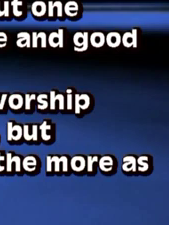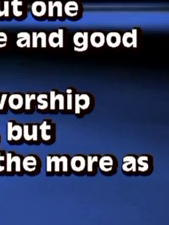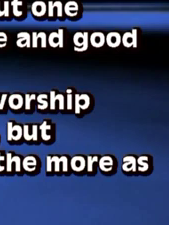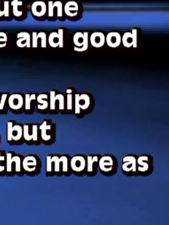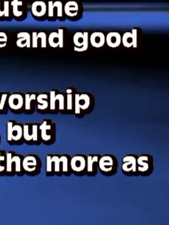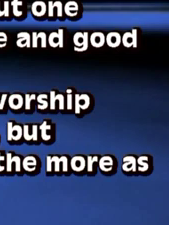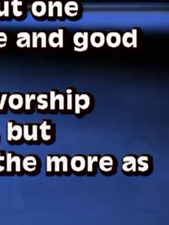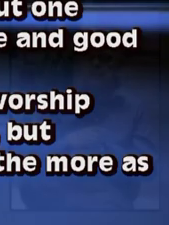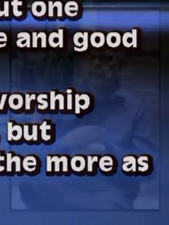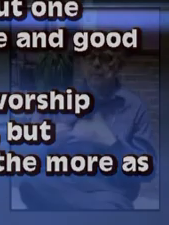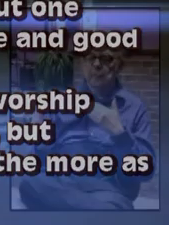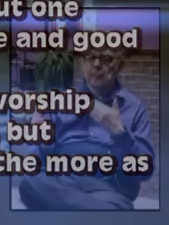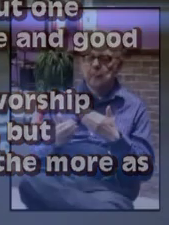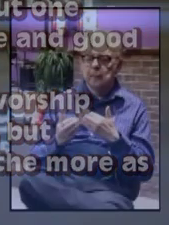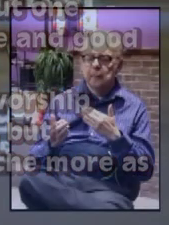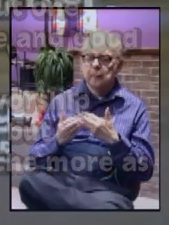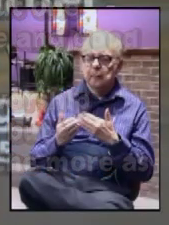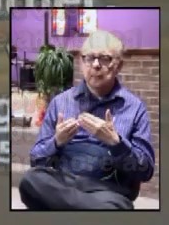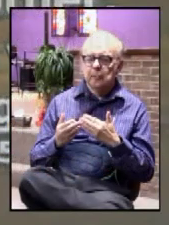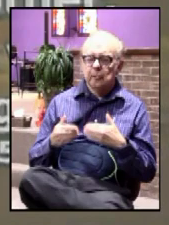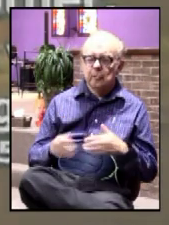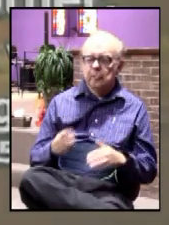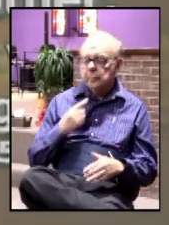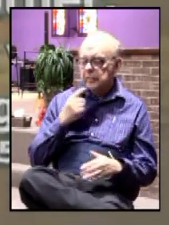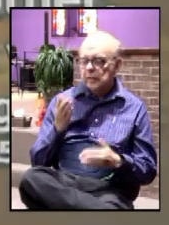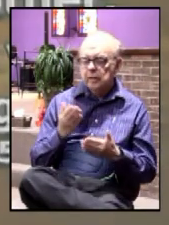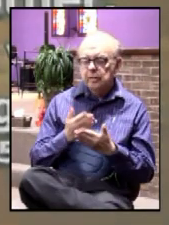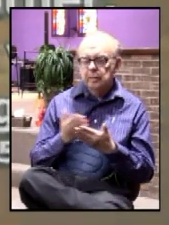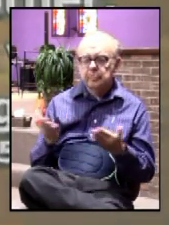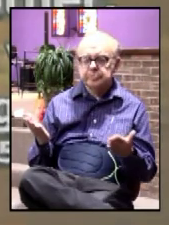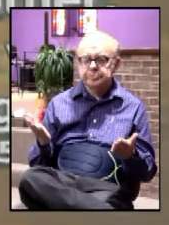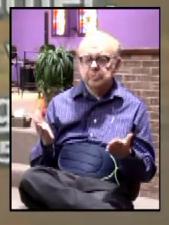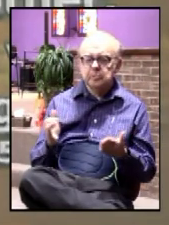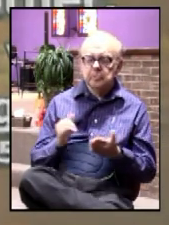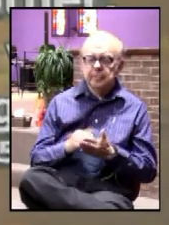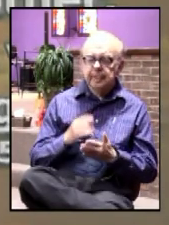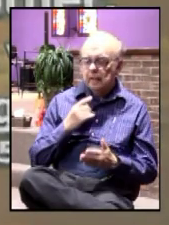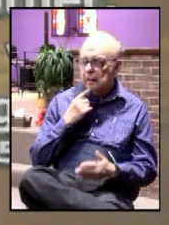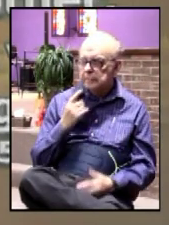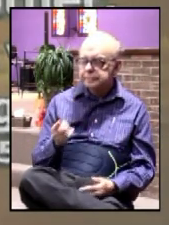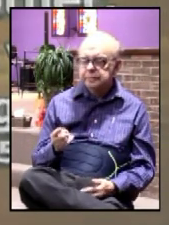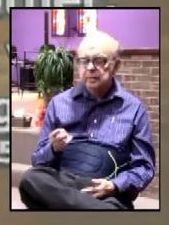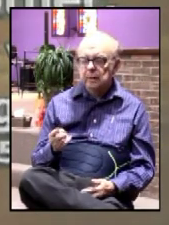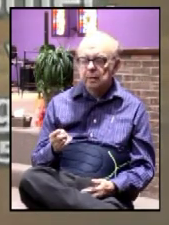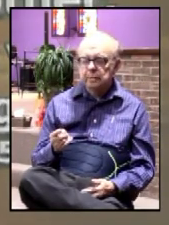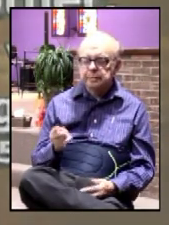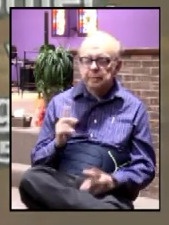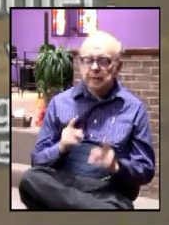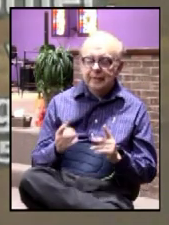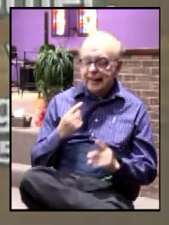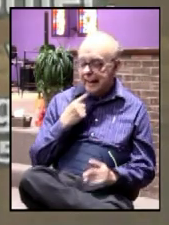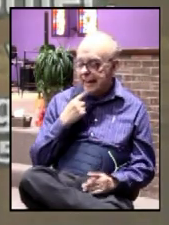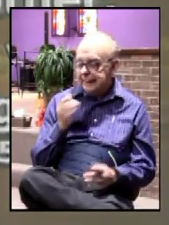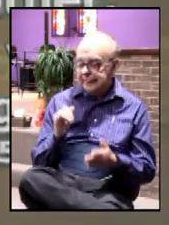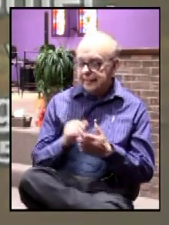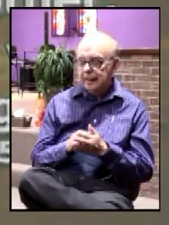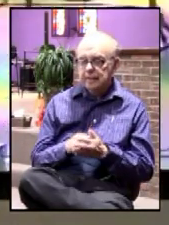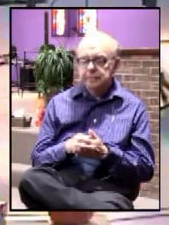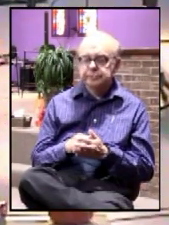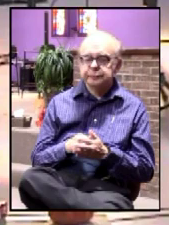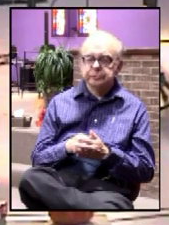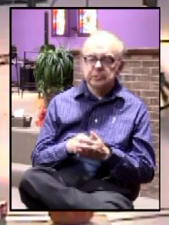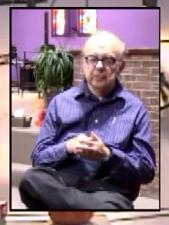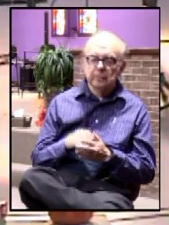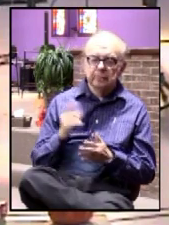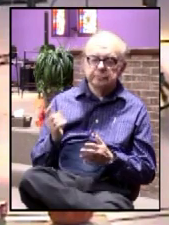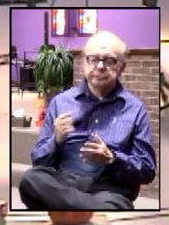see the day drawing near. Let me say this, and you can tell them that I said this,